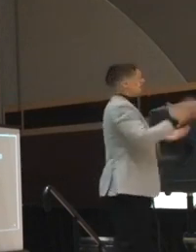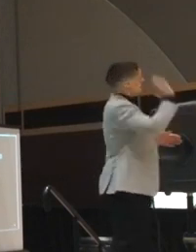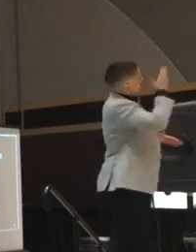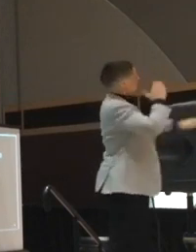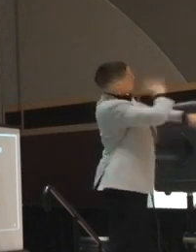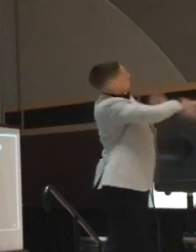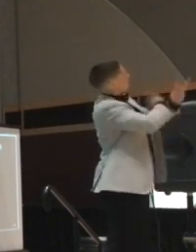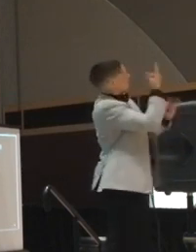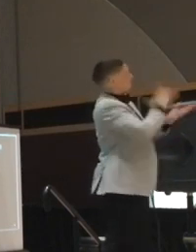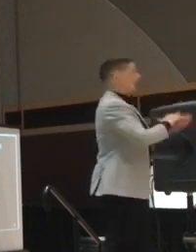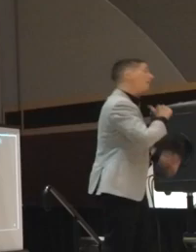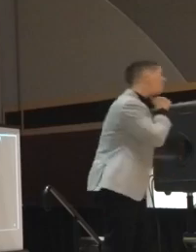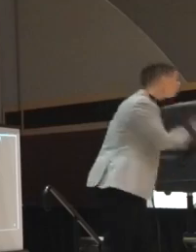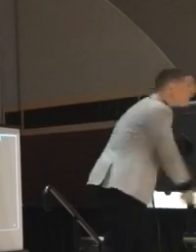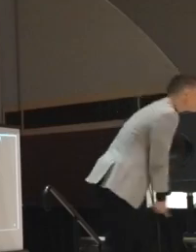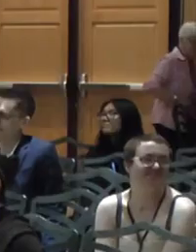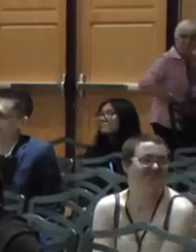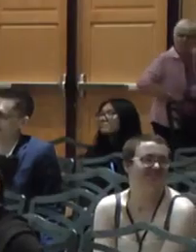They don't.